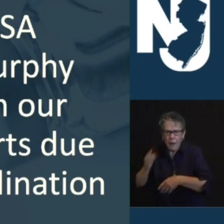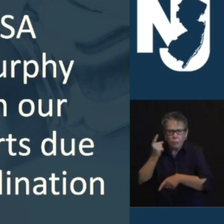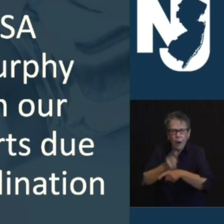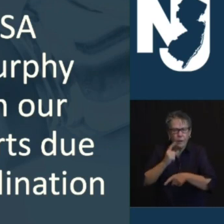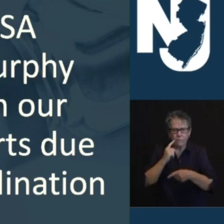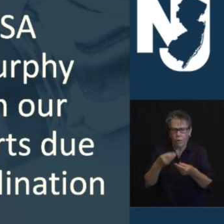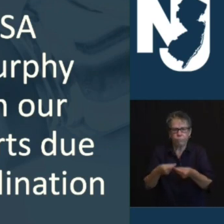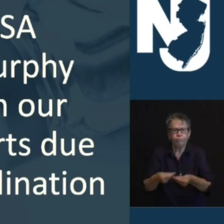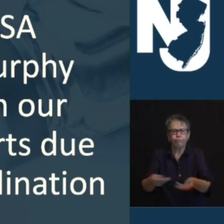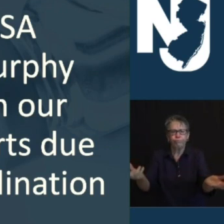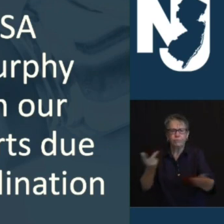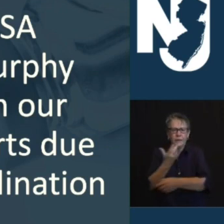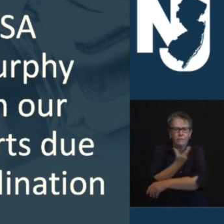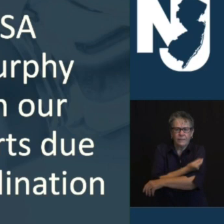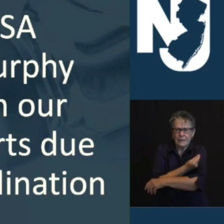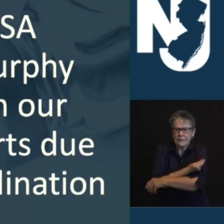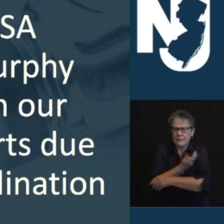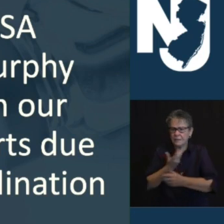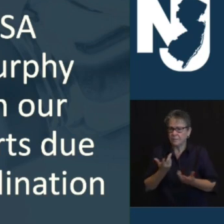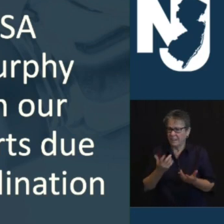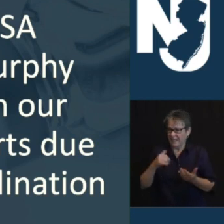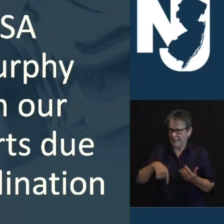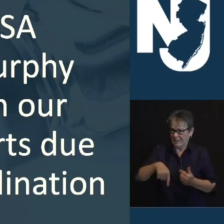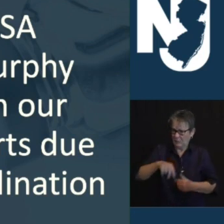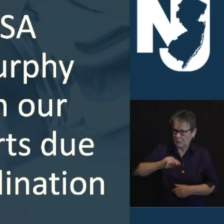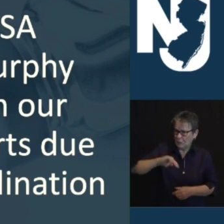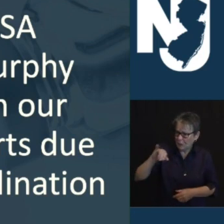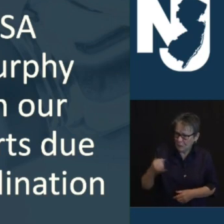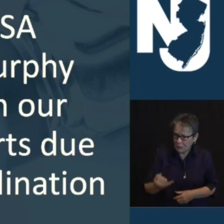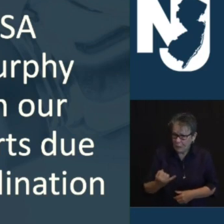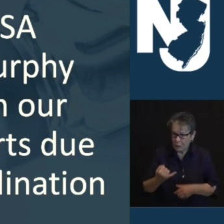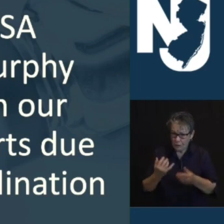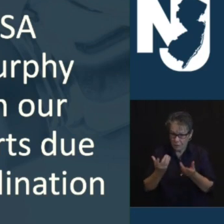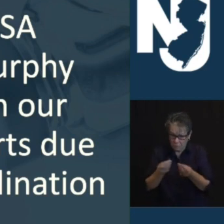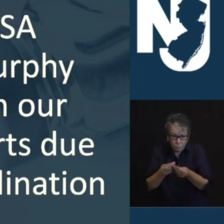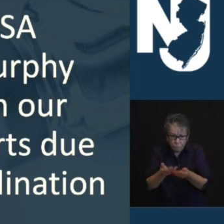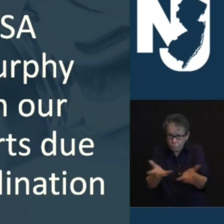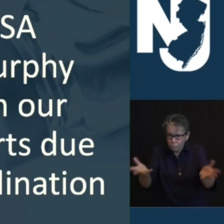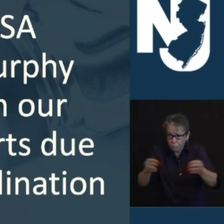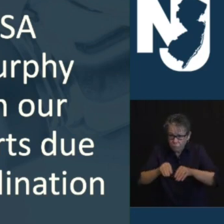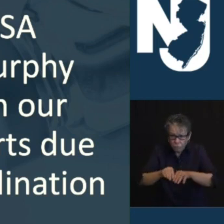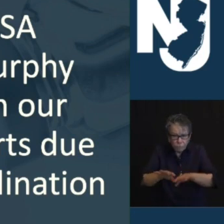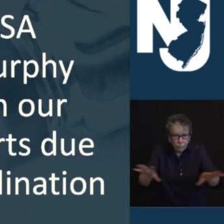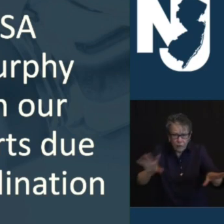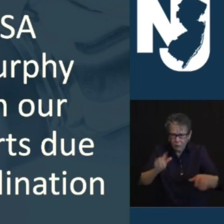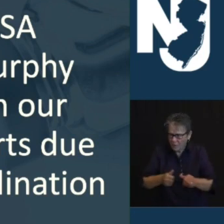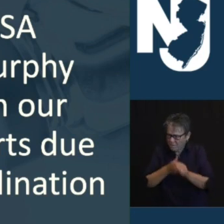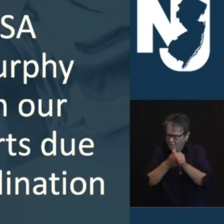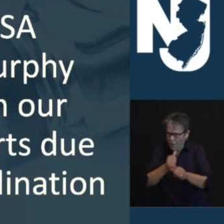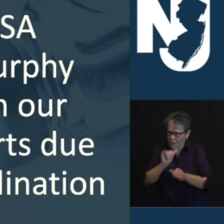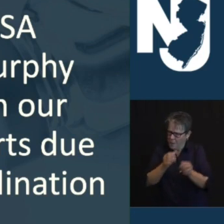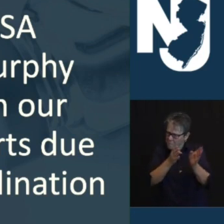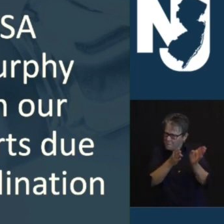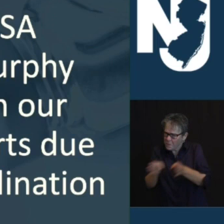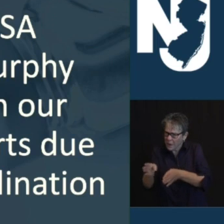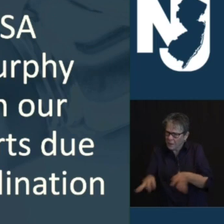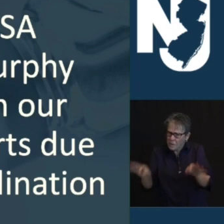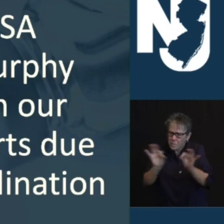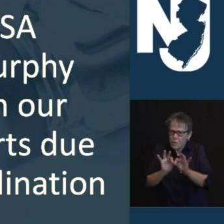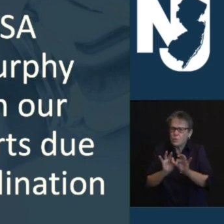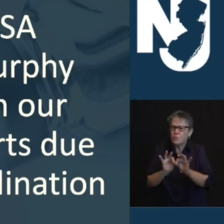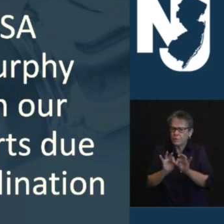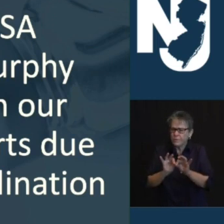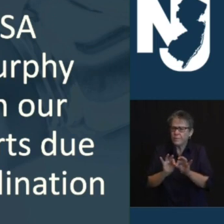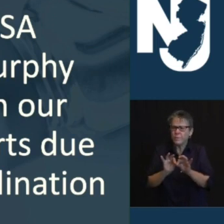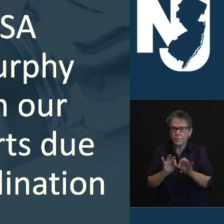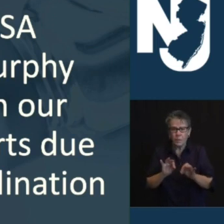our in-state distribution goes as planned. Every day that the transition is held back puts our ability to be ready